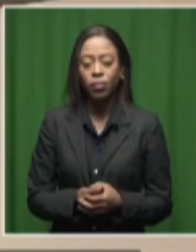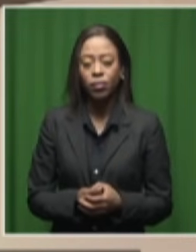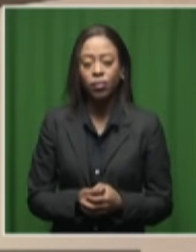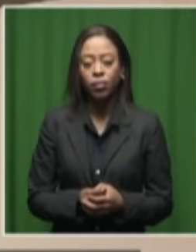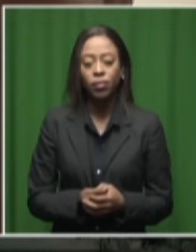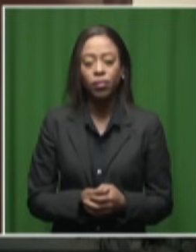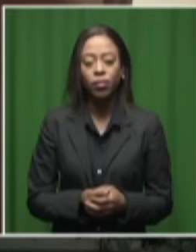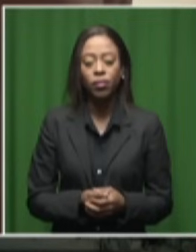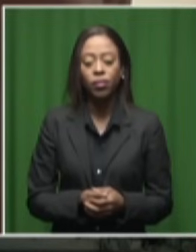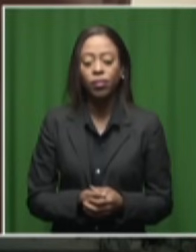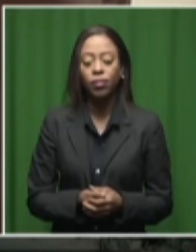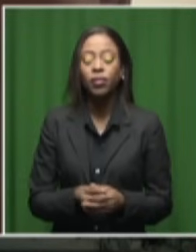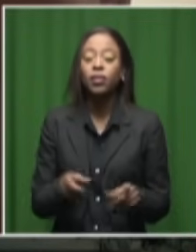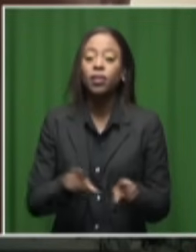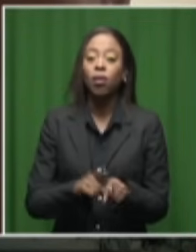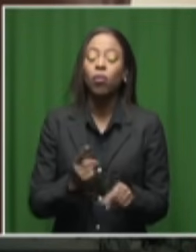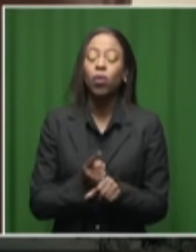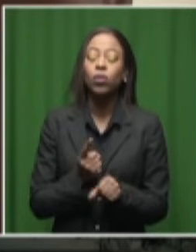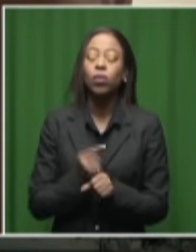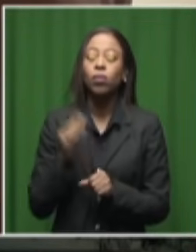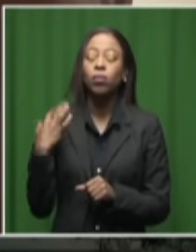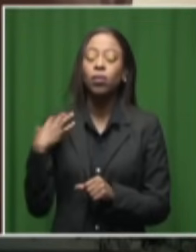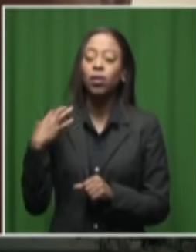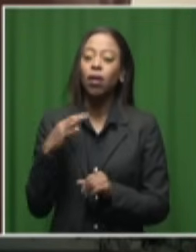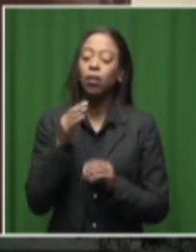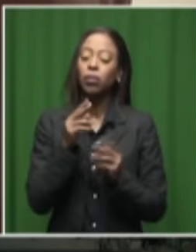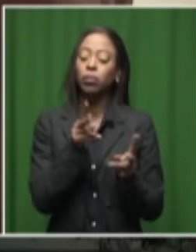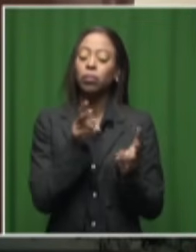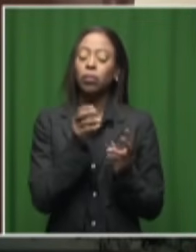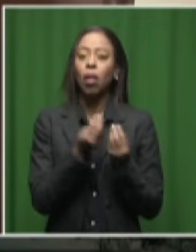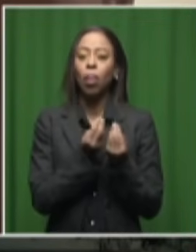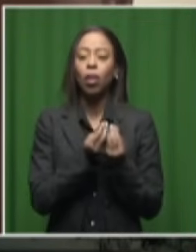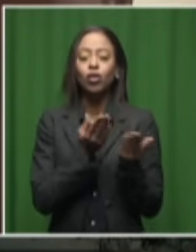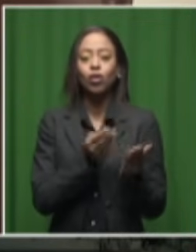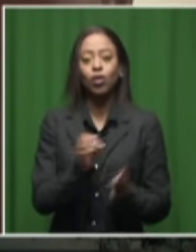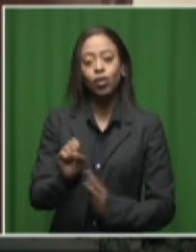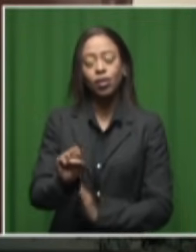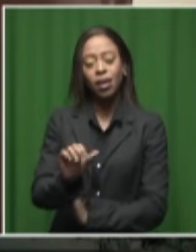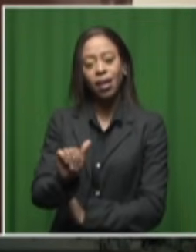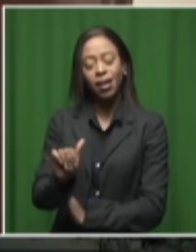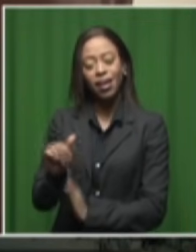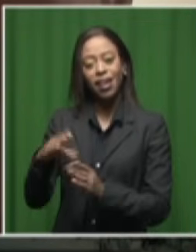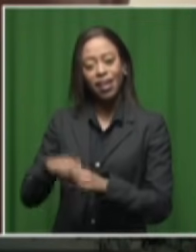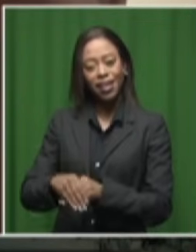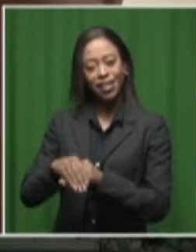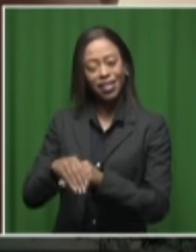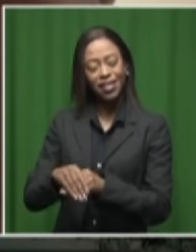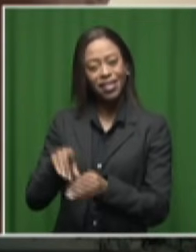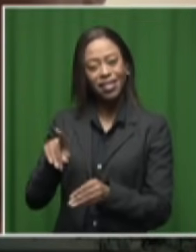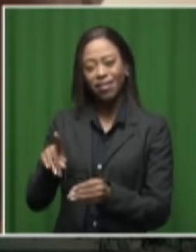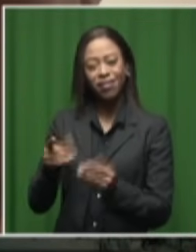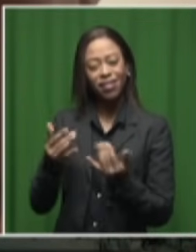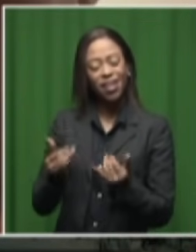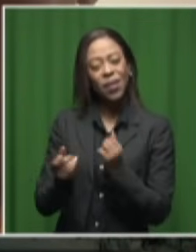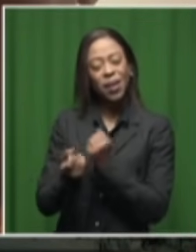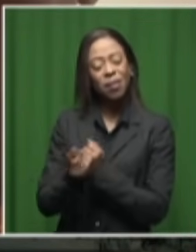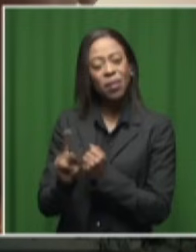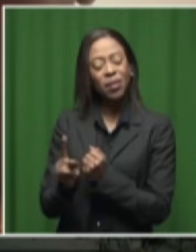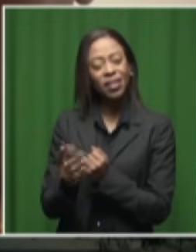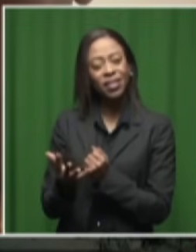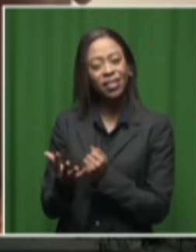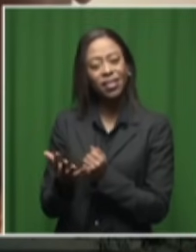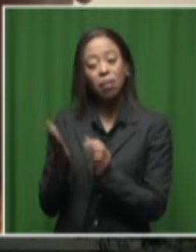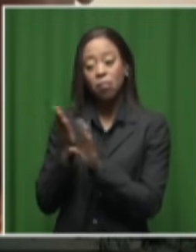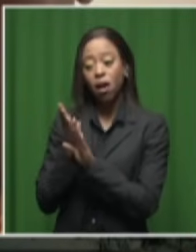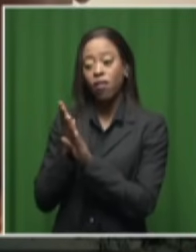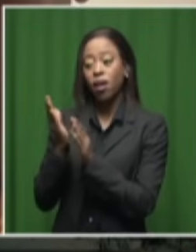And, you know, Minister, you look at these sort of things. The SAA deal, for example, where does that stand? When is the